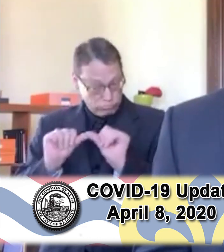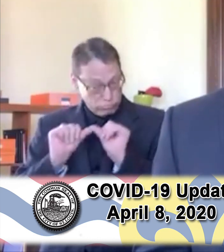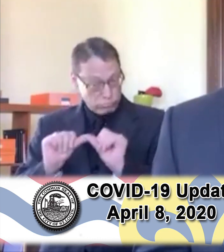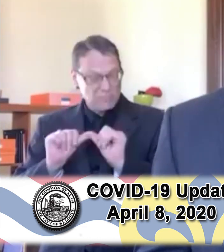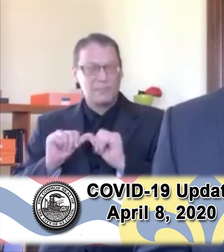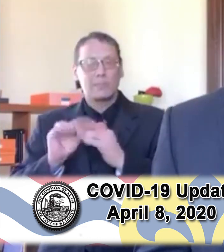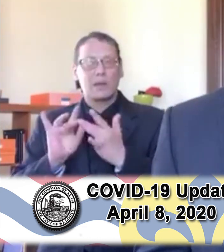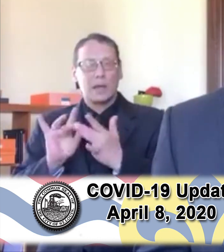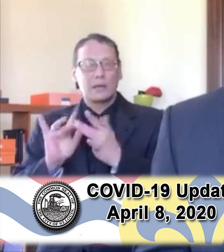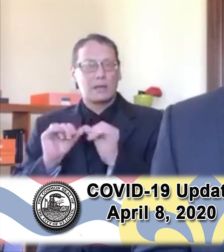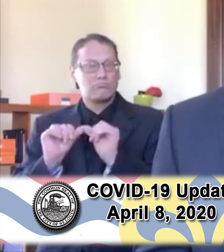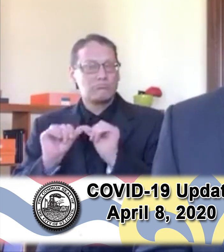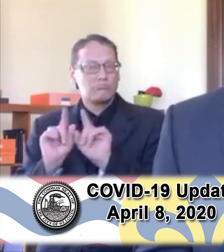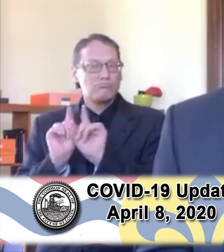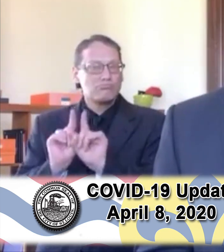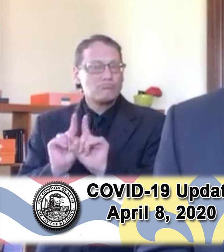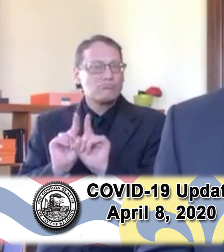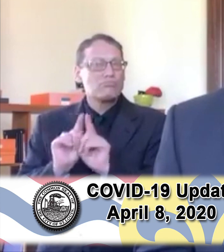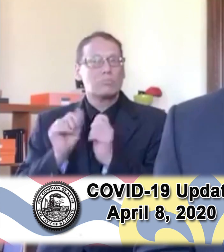in contact with someone